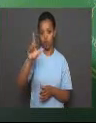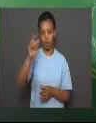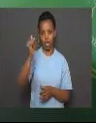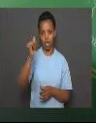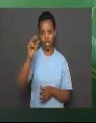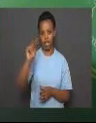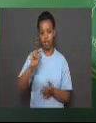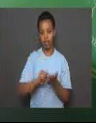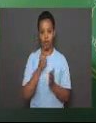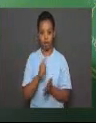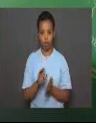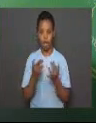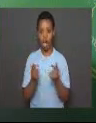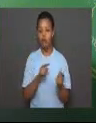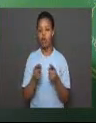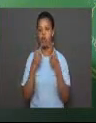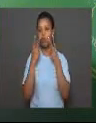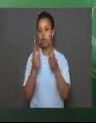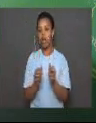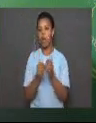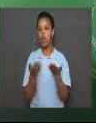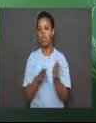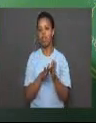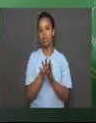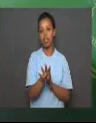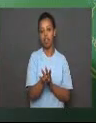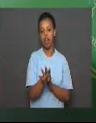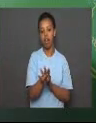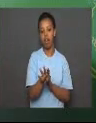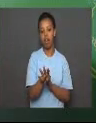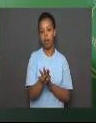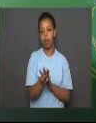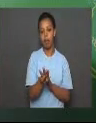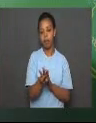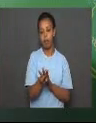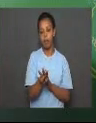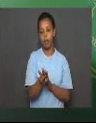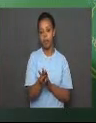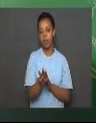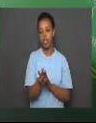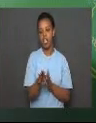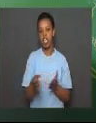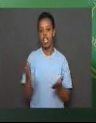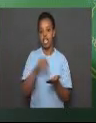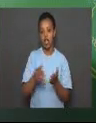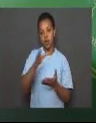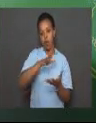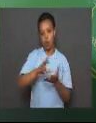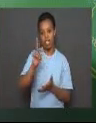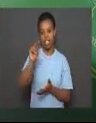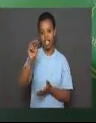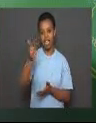Now, we will look at how bacteria are used to make recombinant